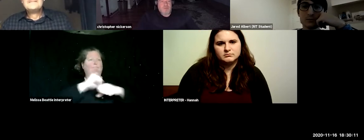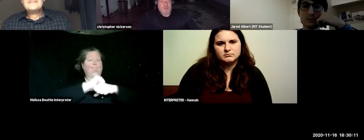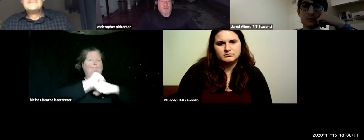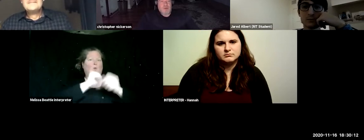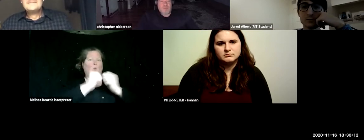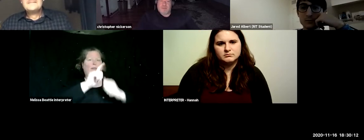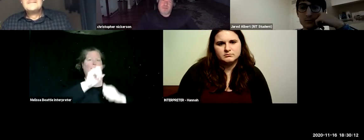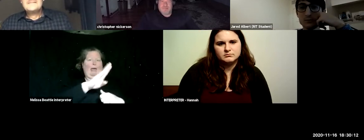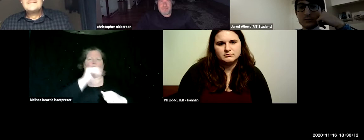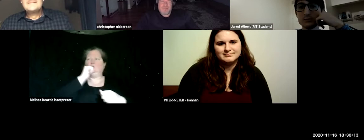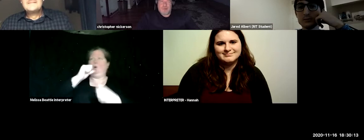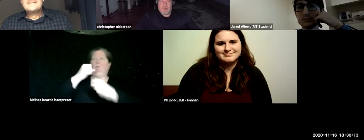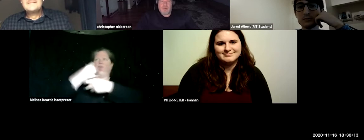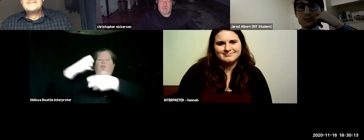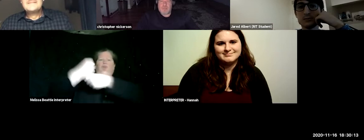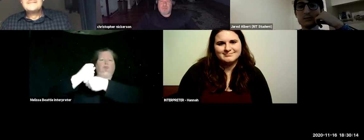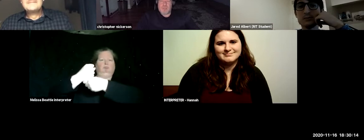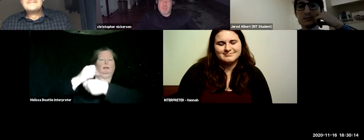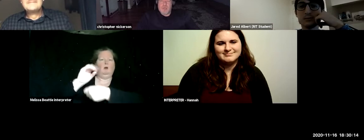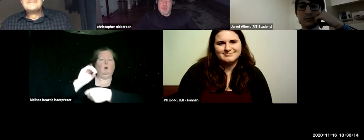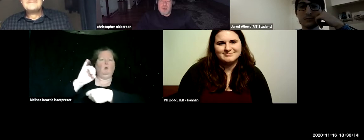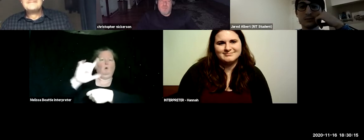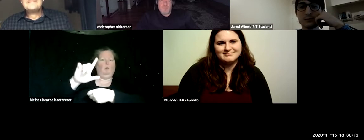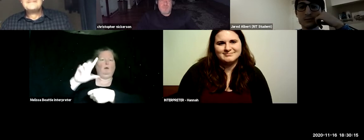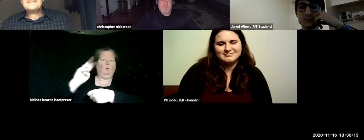all the dolphins in the ocean. Like, that's fairly irresponsible.